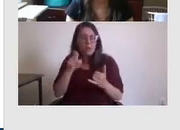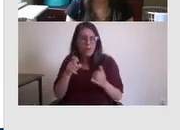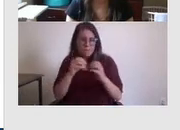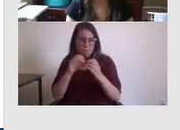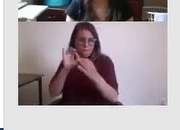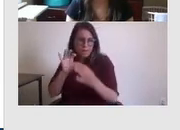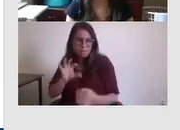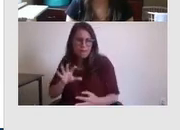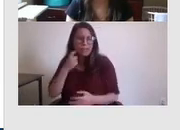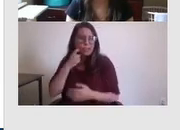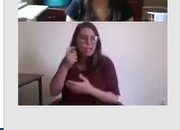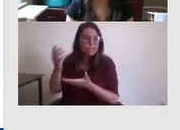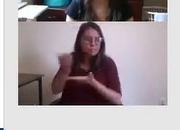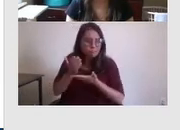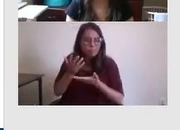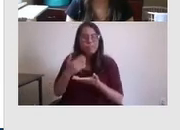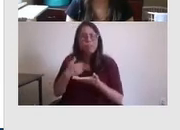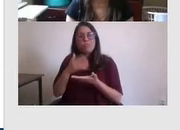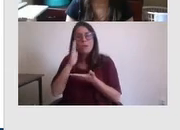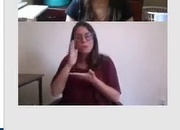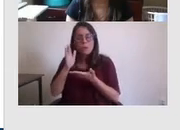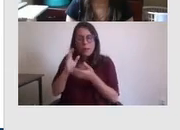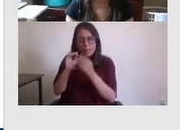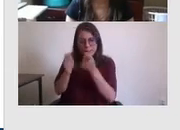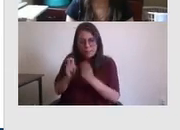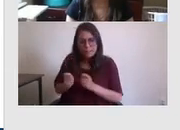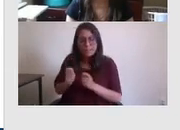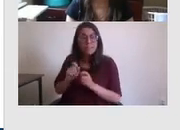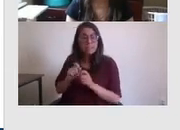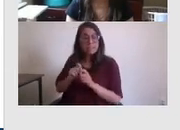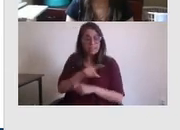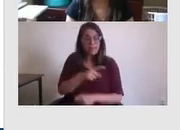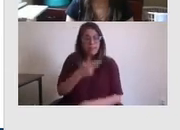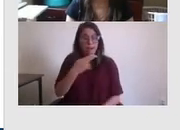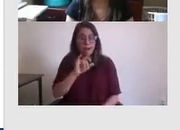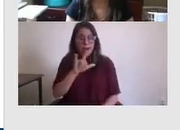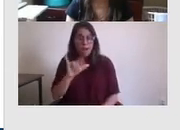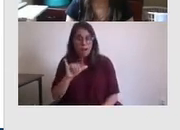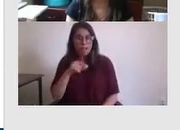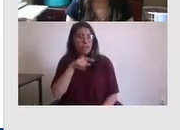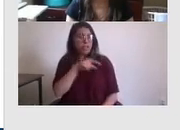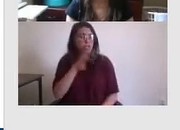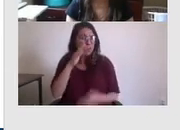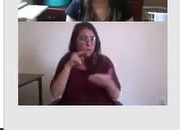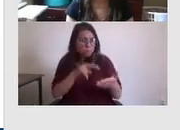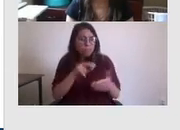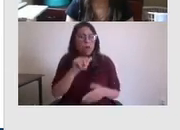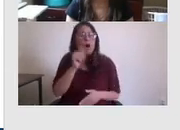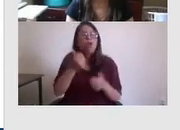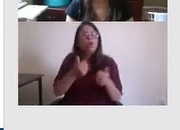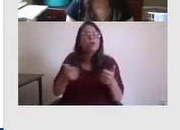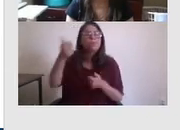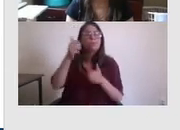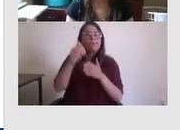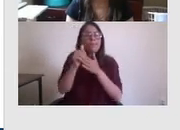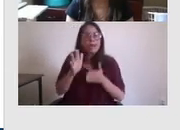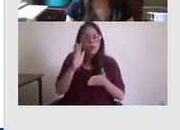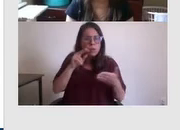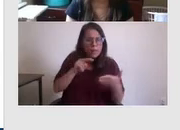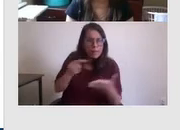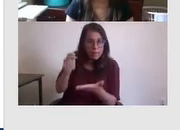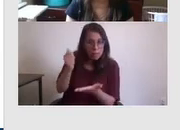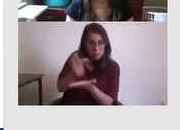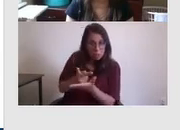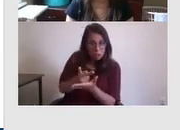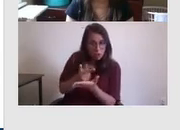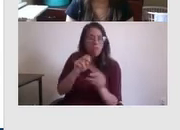just recently got, and then we'll be sending that over for Holly to take a look at as well as the other senior leaders. I think additionally,